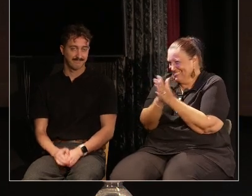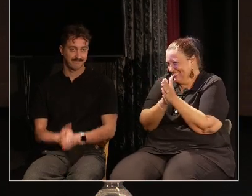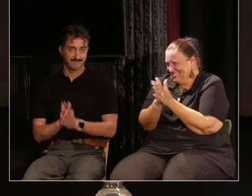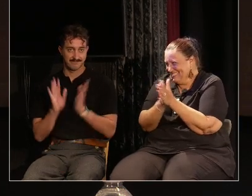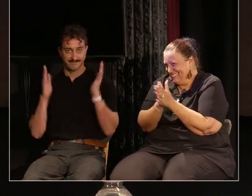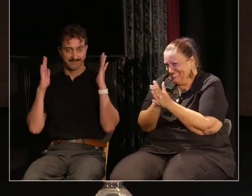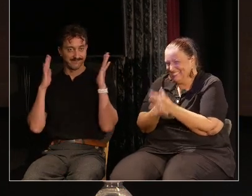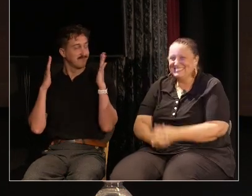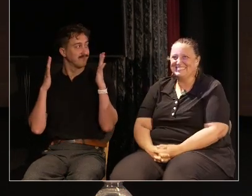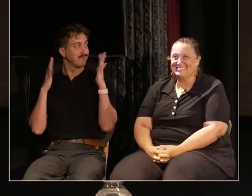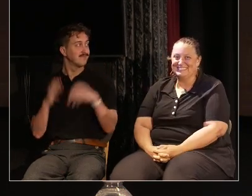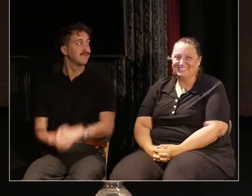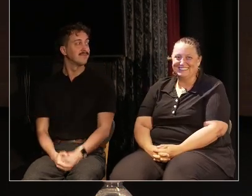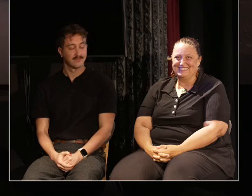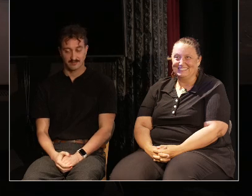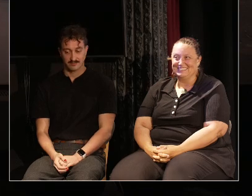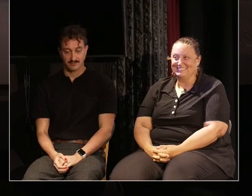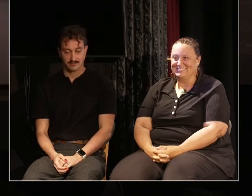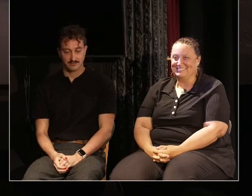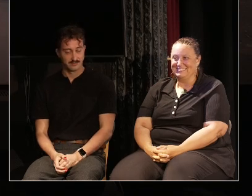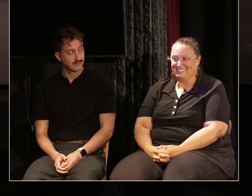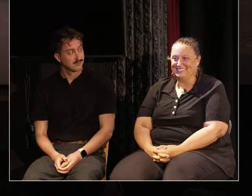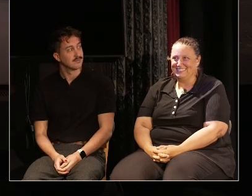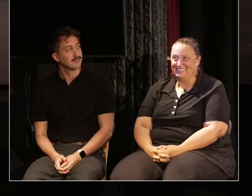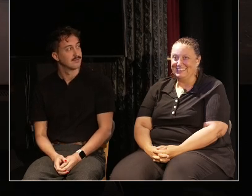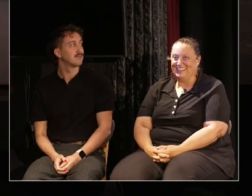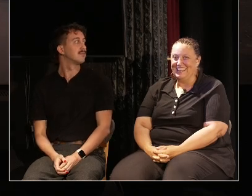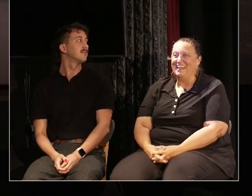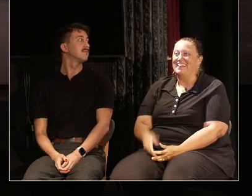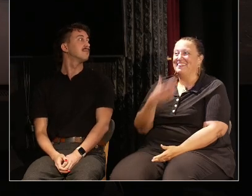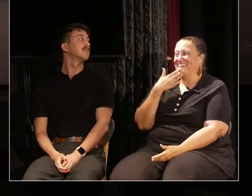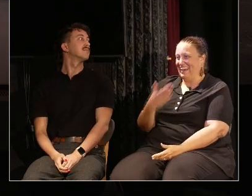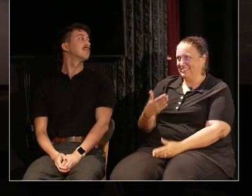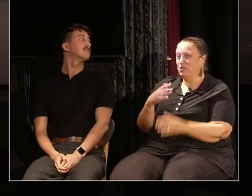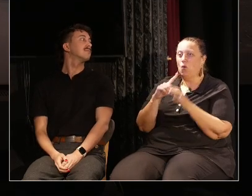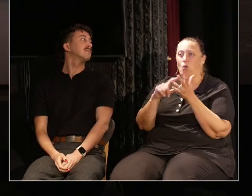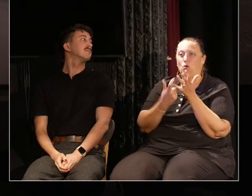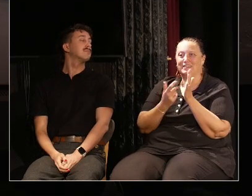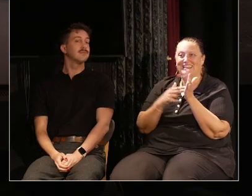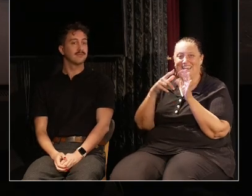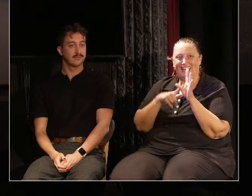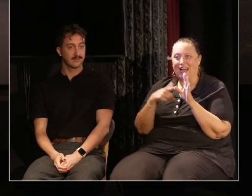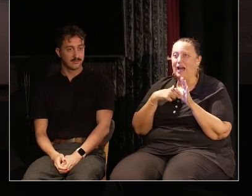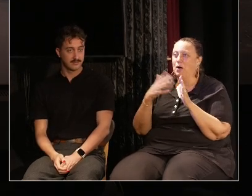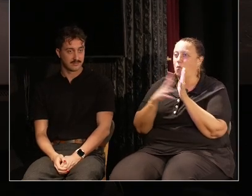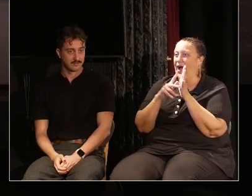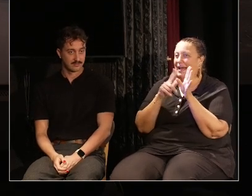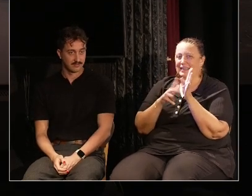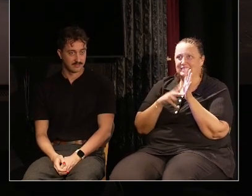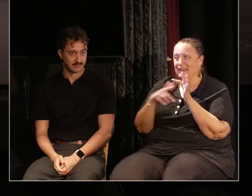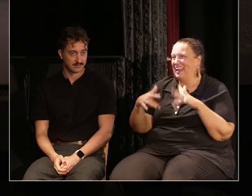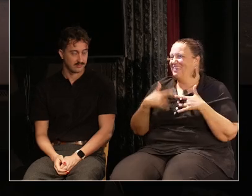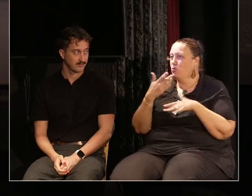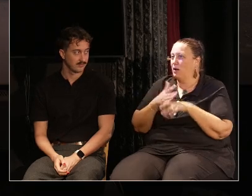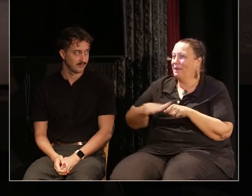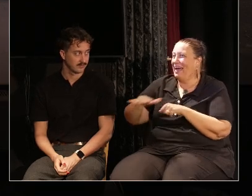Great. Where's Wayne? Thanks, Courtney. Thanks, everyone. Hi, my name is Wayne Herbert. I live, work and play on the beautiful